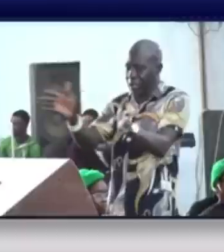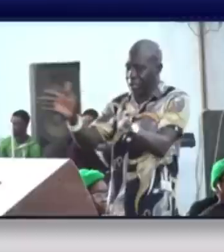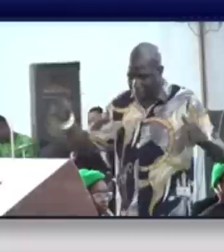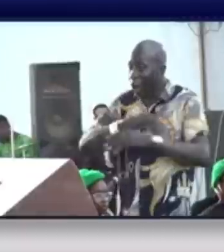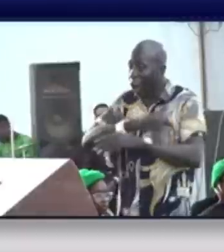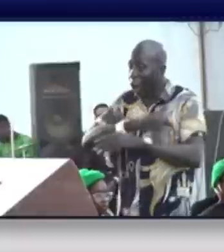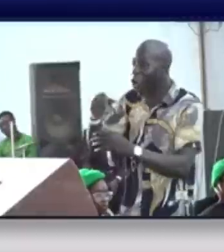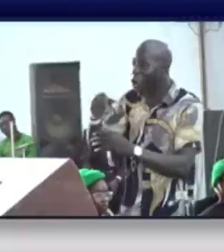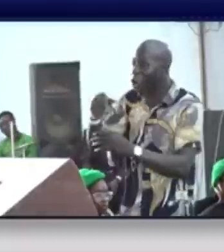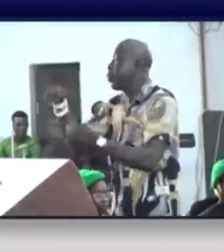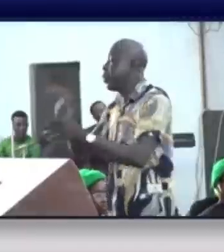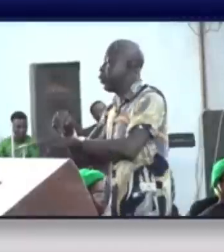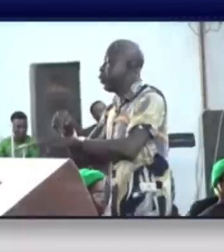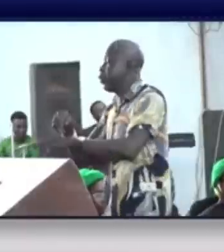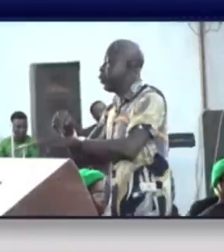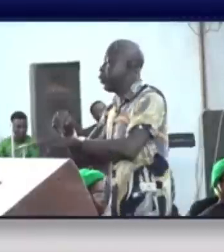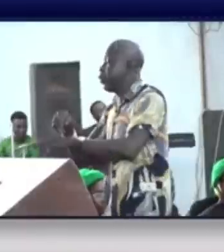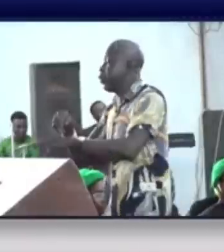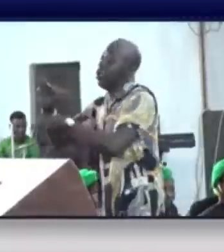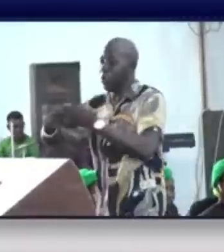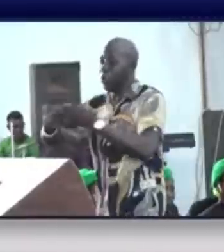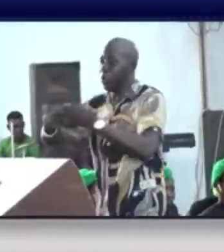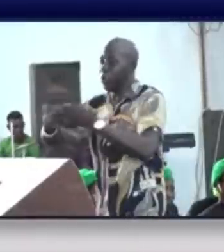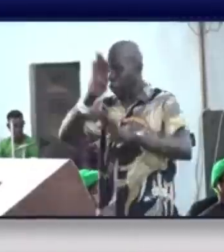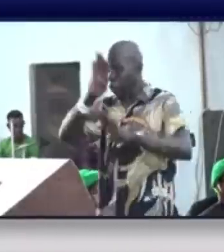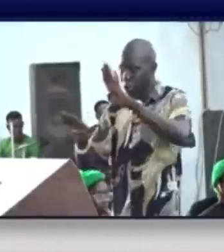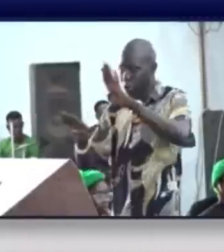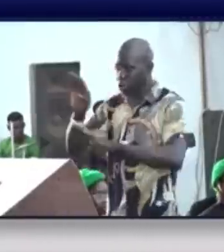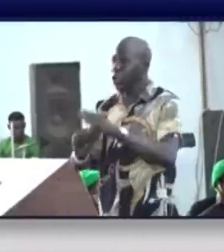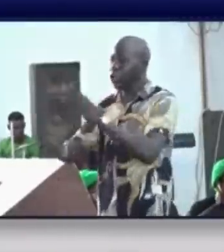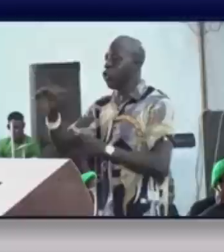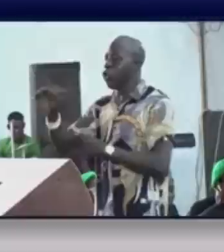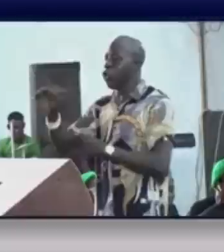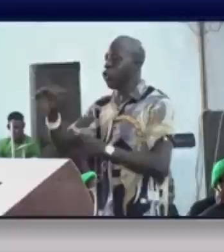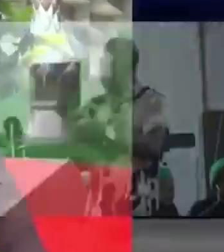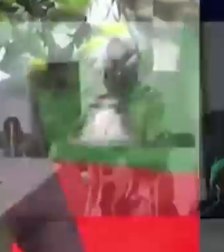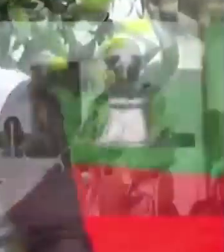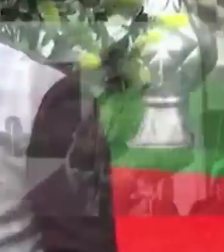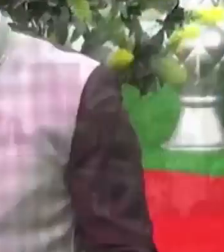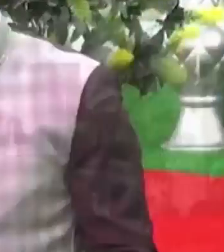will enlarge. All of you that will be here. That is for me.